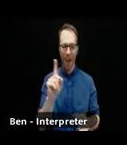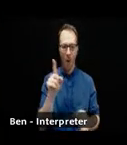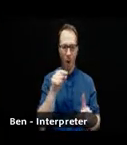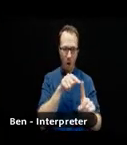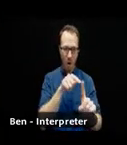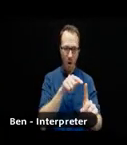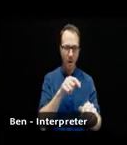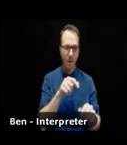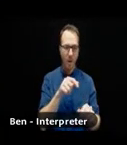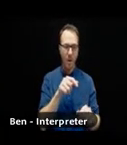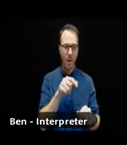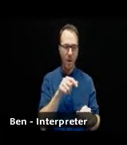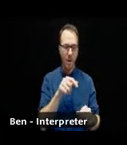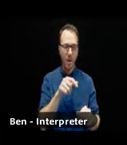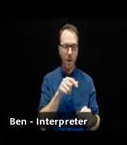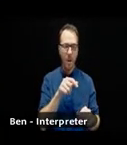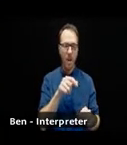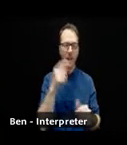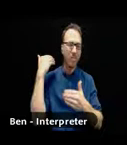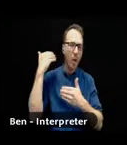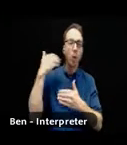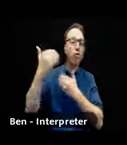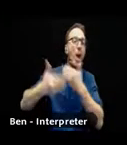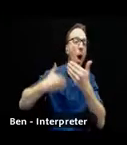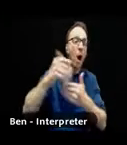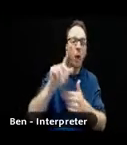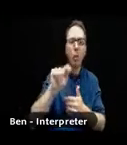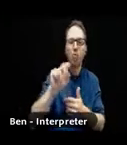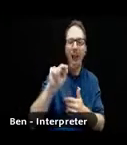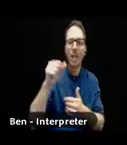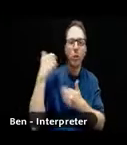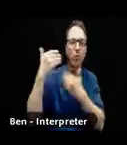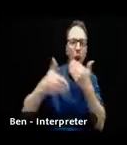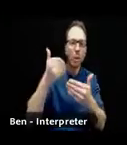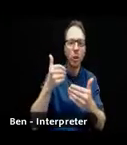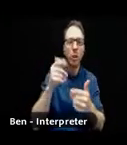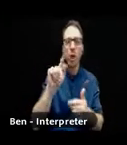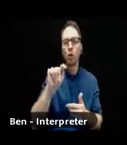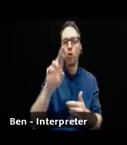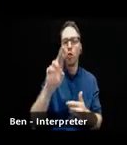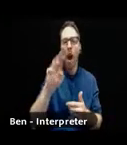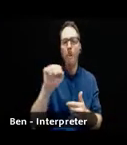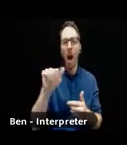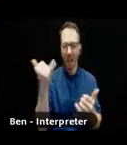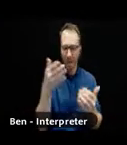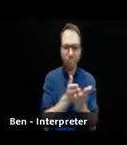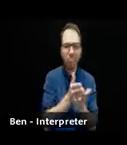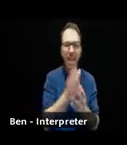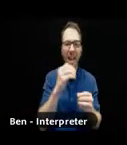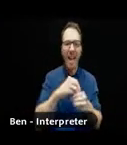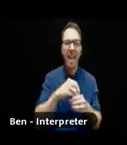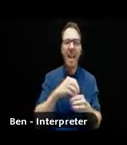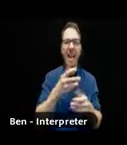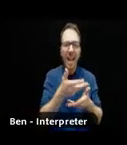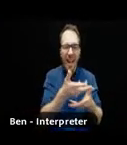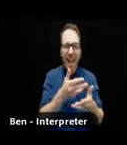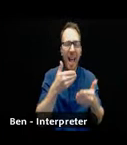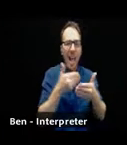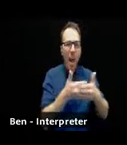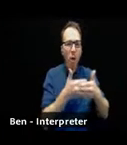know, transgenerational trauma is playing itself out in interpersonal violence and sexual